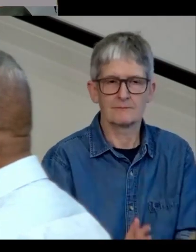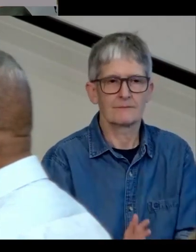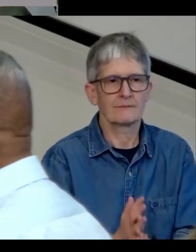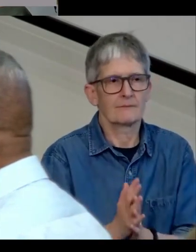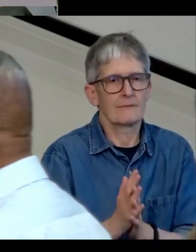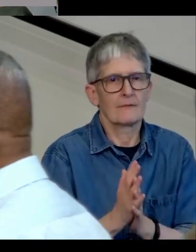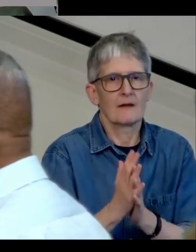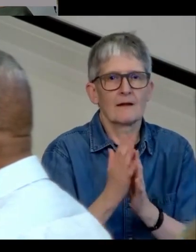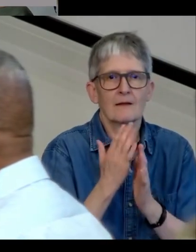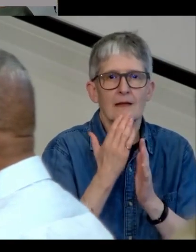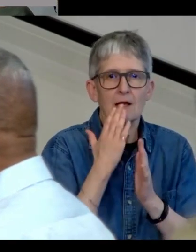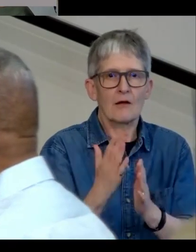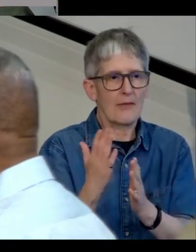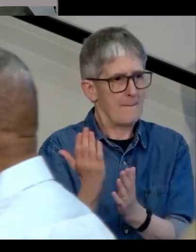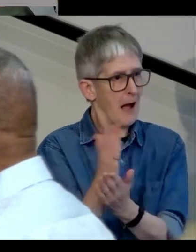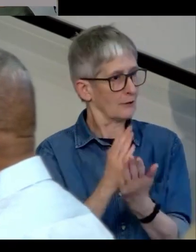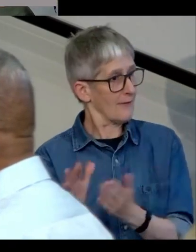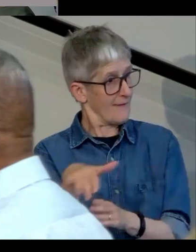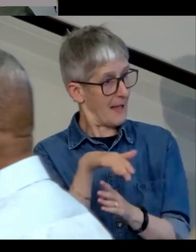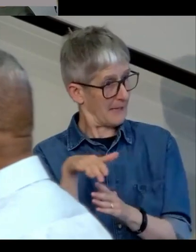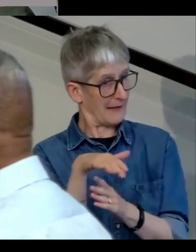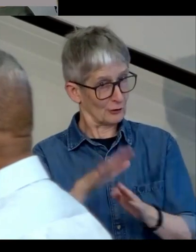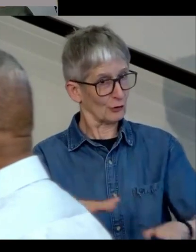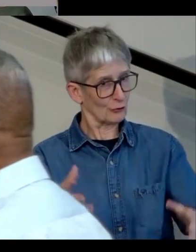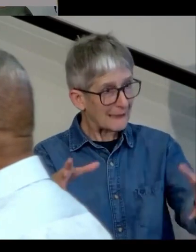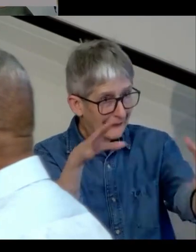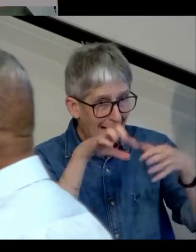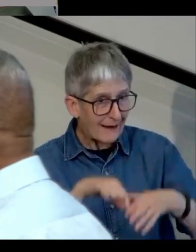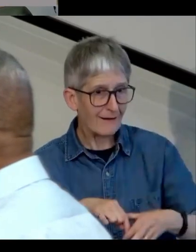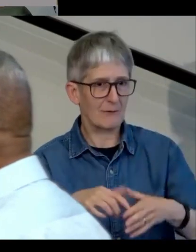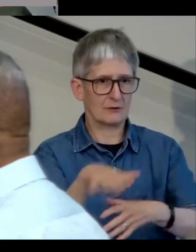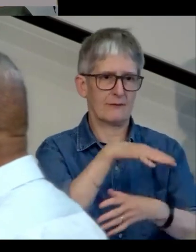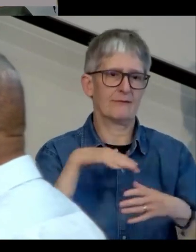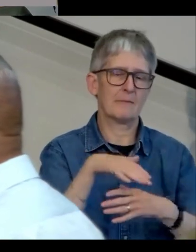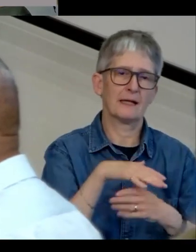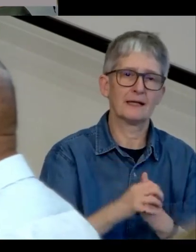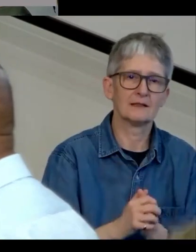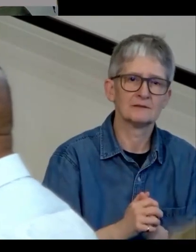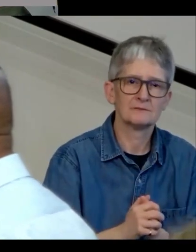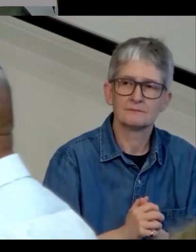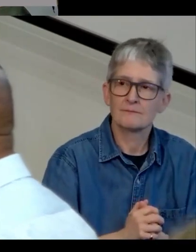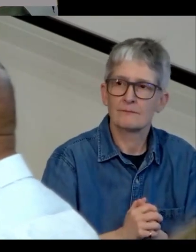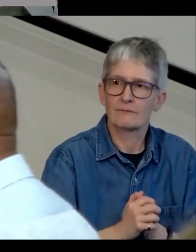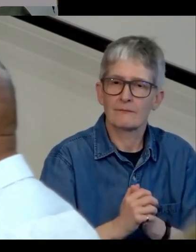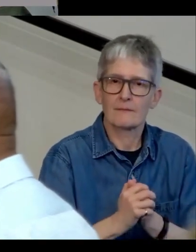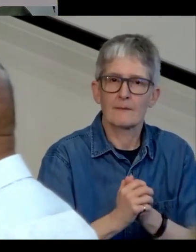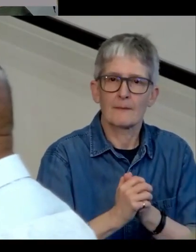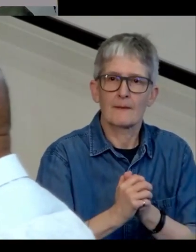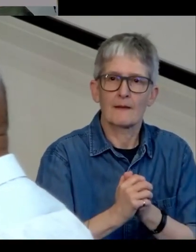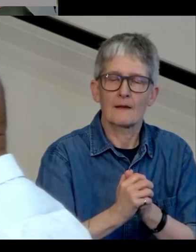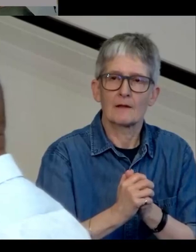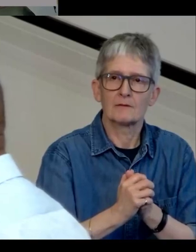We thank you that they're very much a part of our family already, but we pray for that time where they for themselves will declare